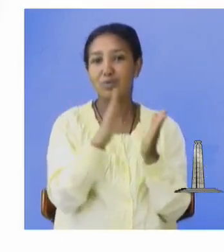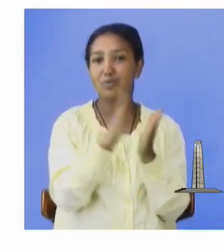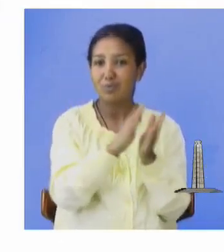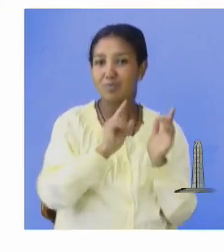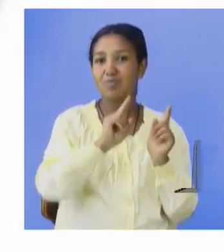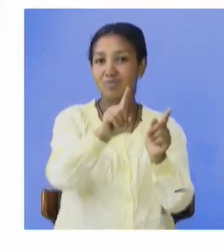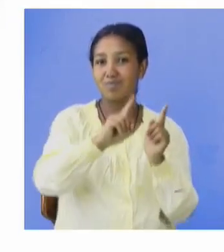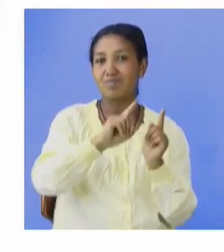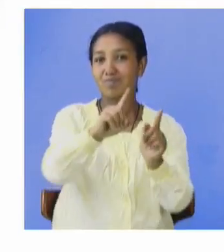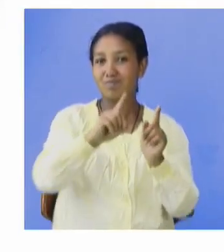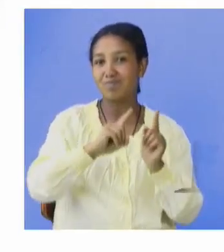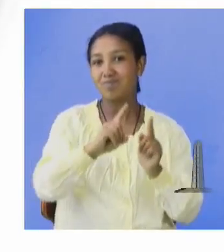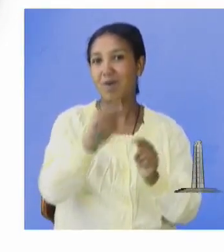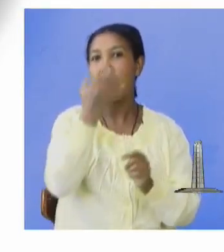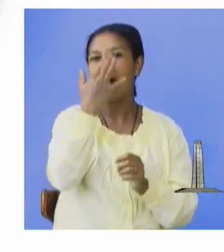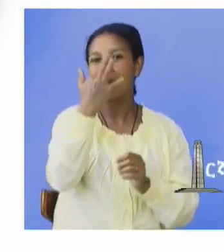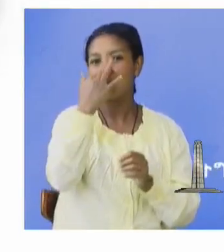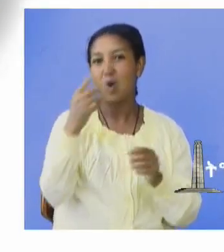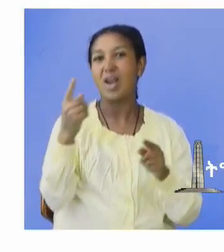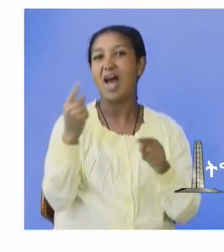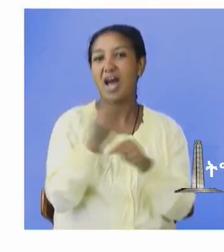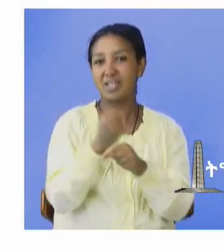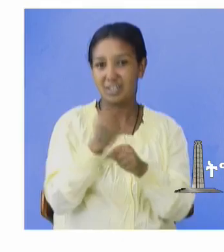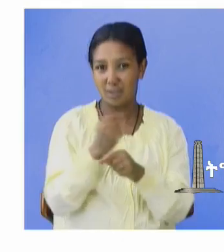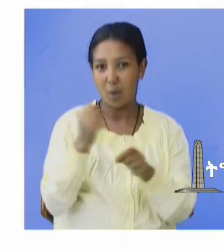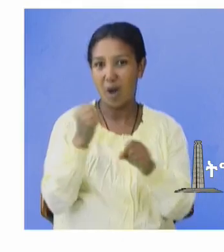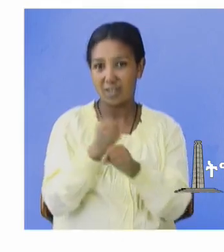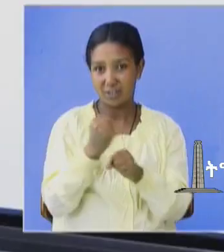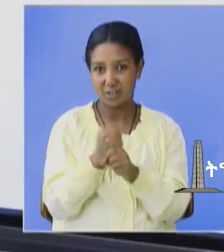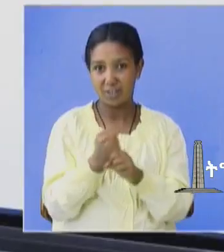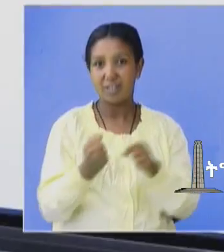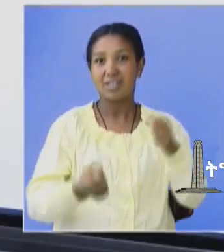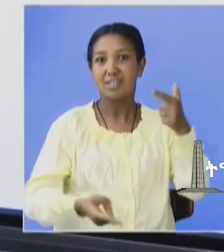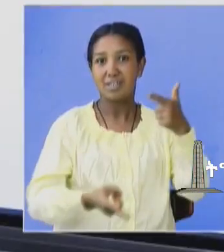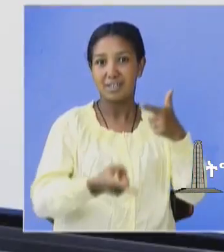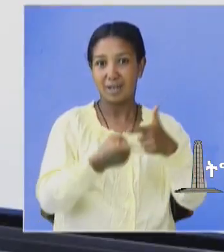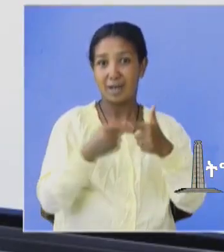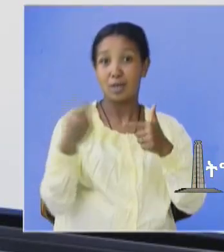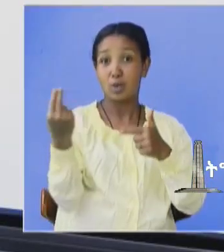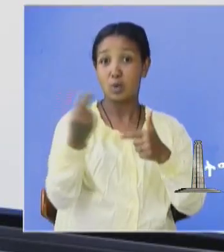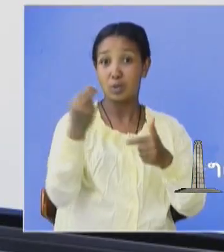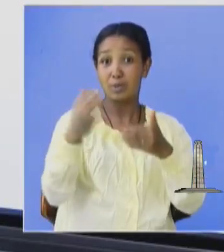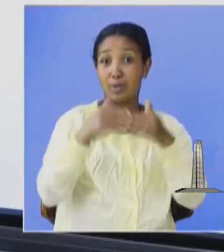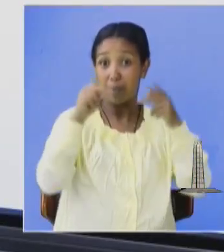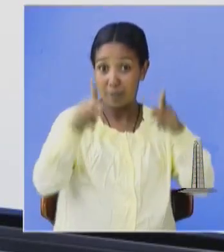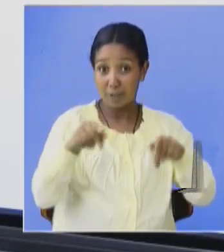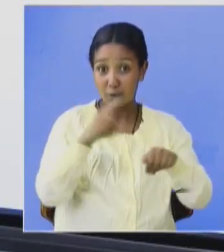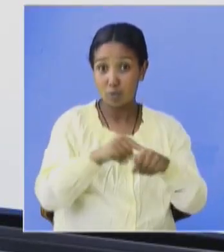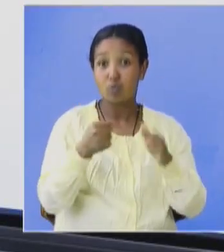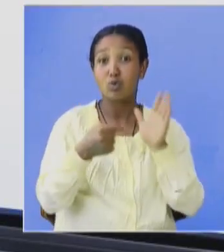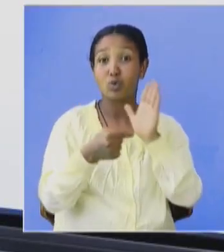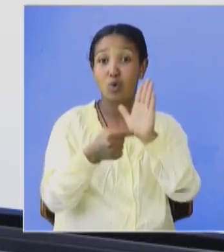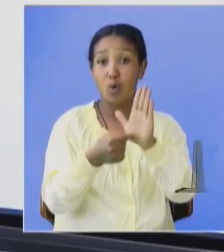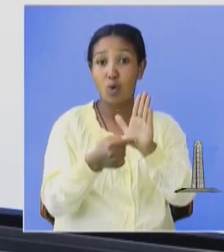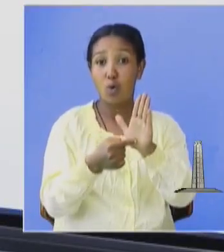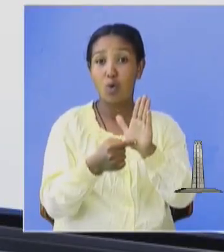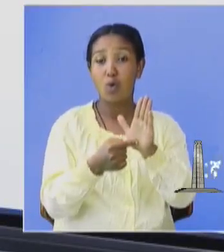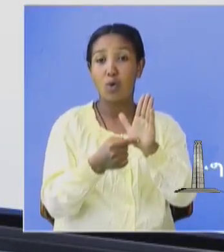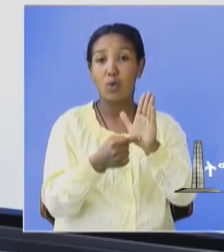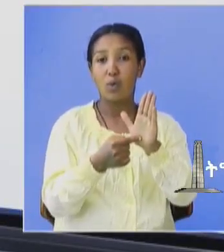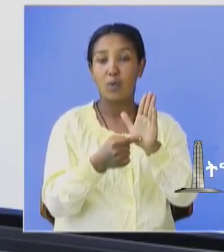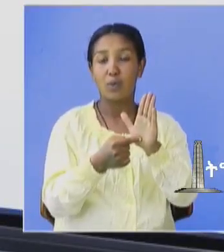also habitual action. The second, we can use simple present tense to show